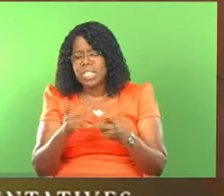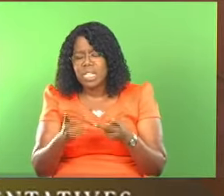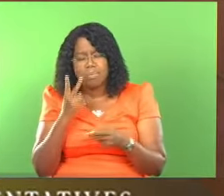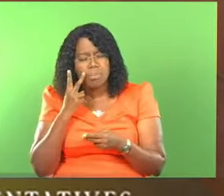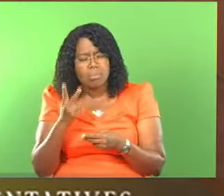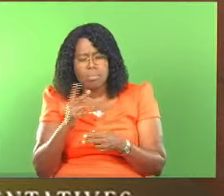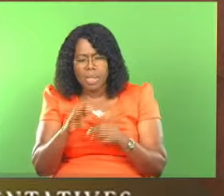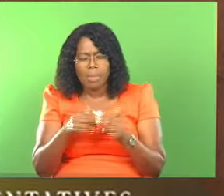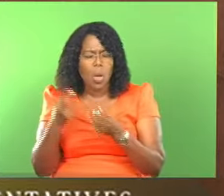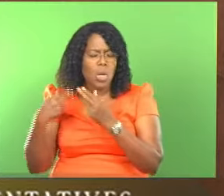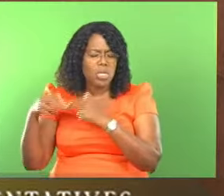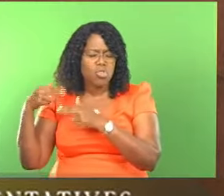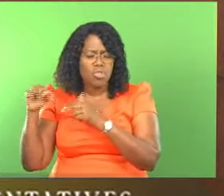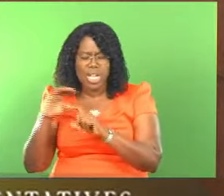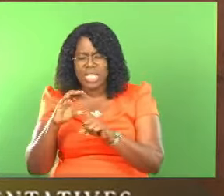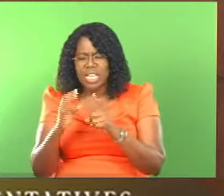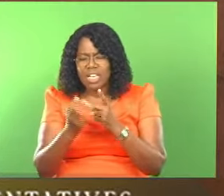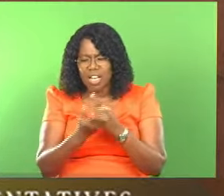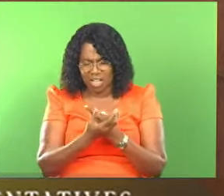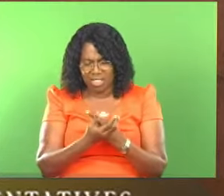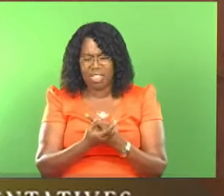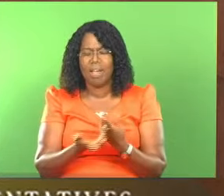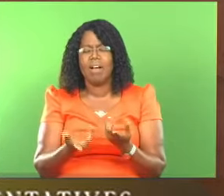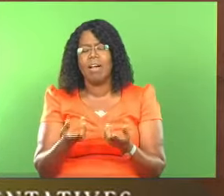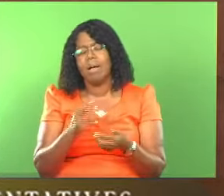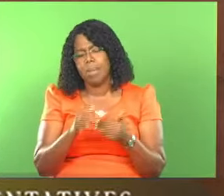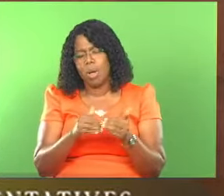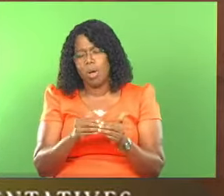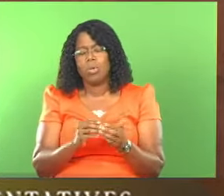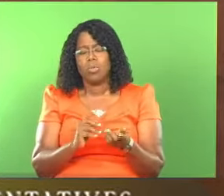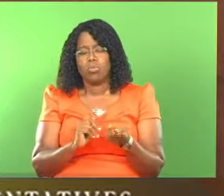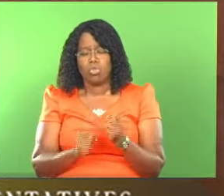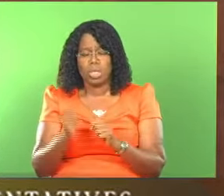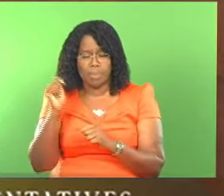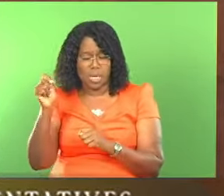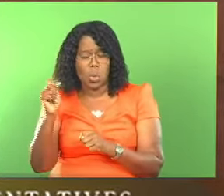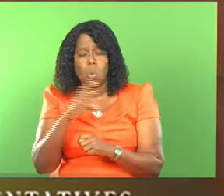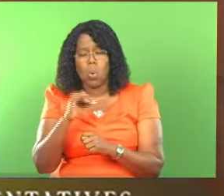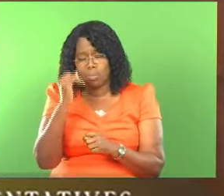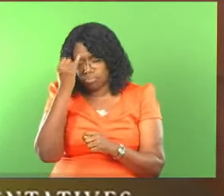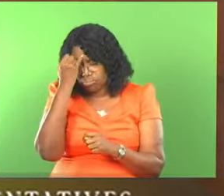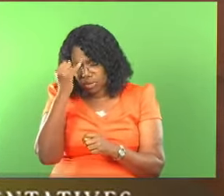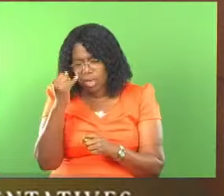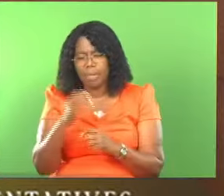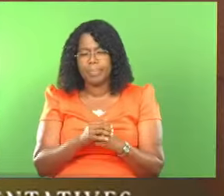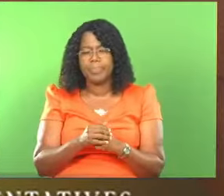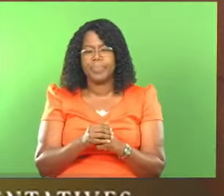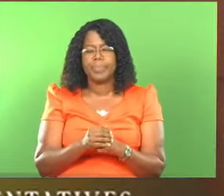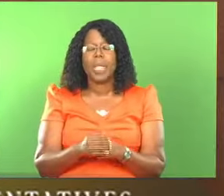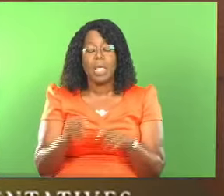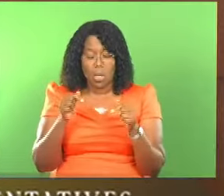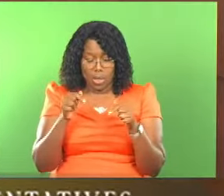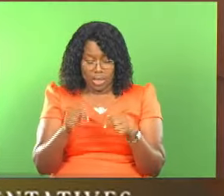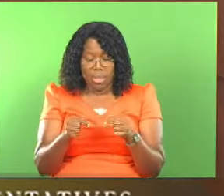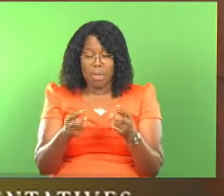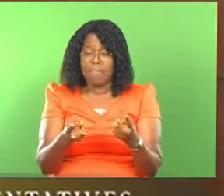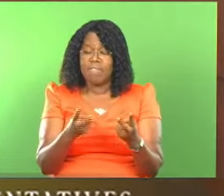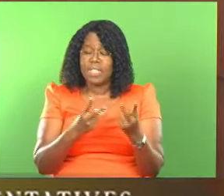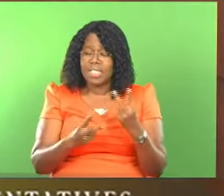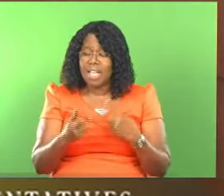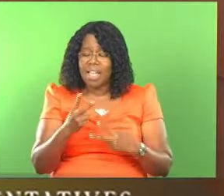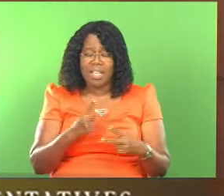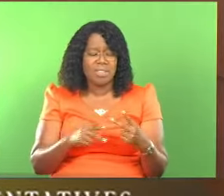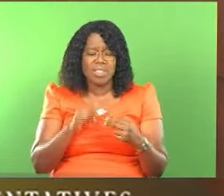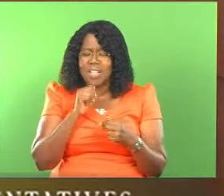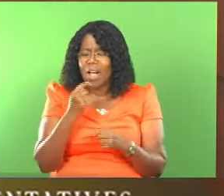As I close, I say this visit is more than just diplomacy. It marks the